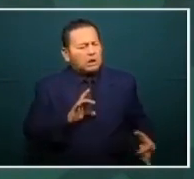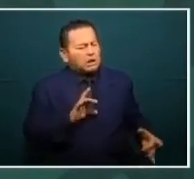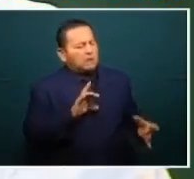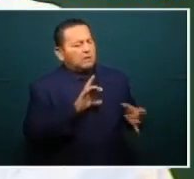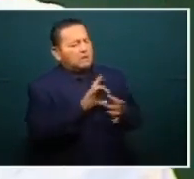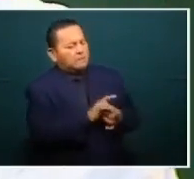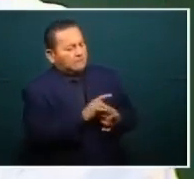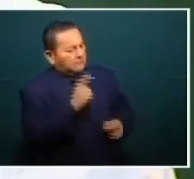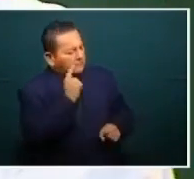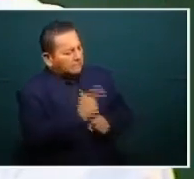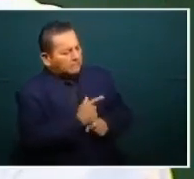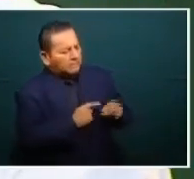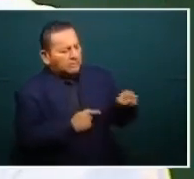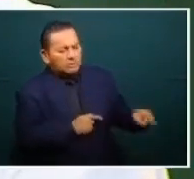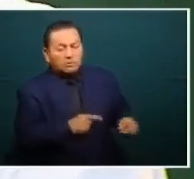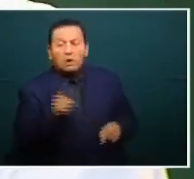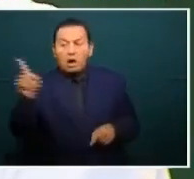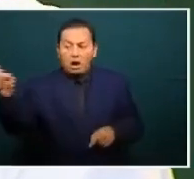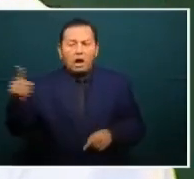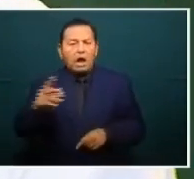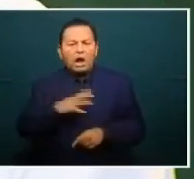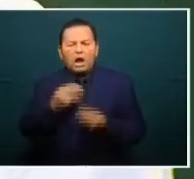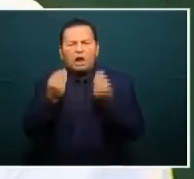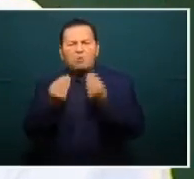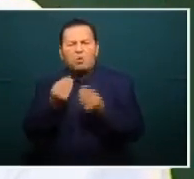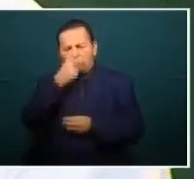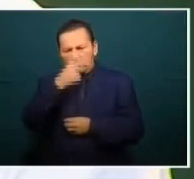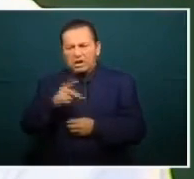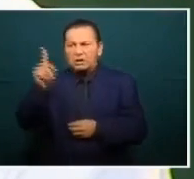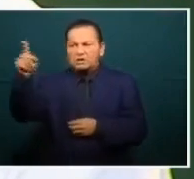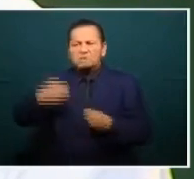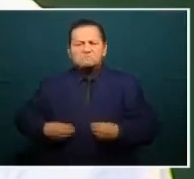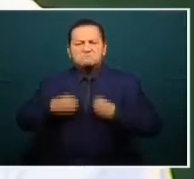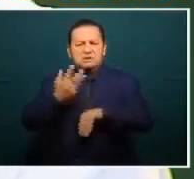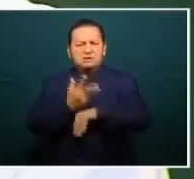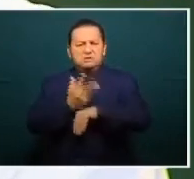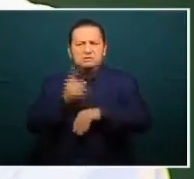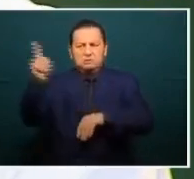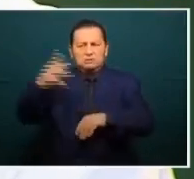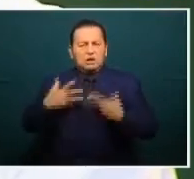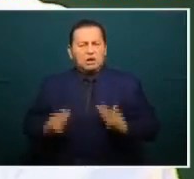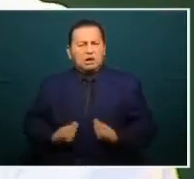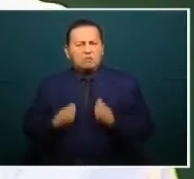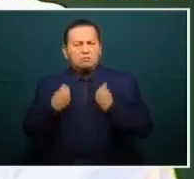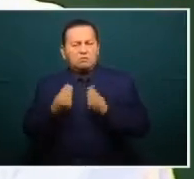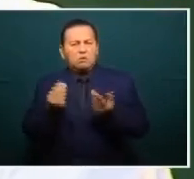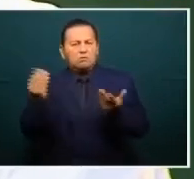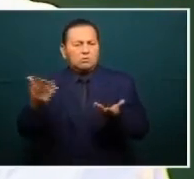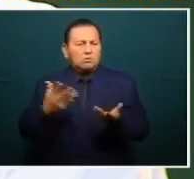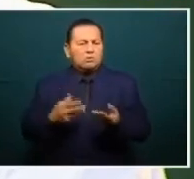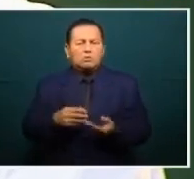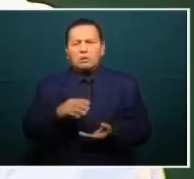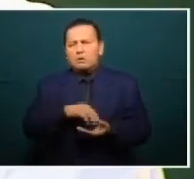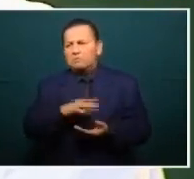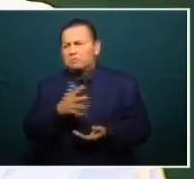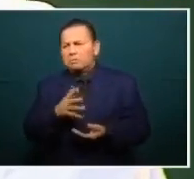And is also now being expressed in the U.S. by Mexicans that live in U.S.